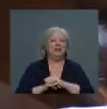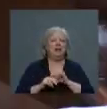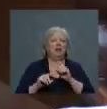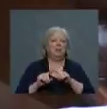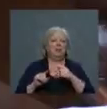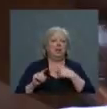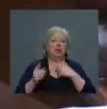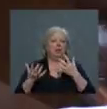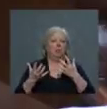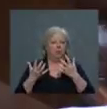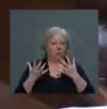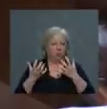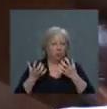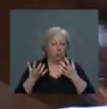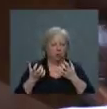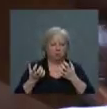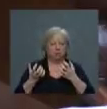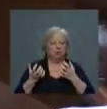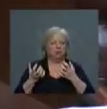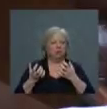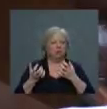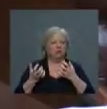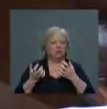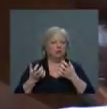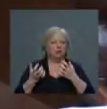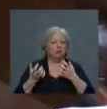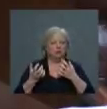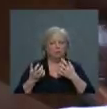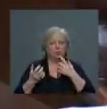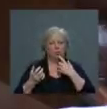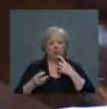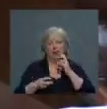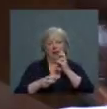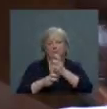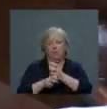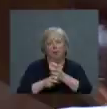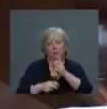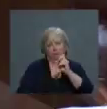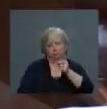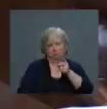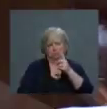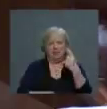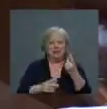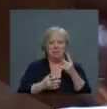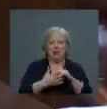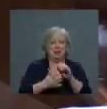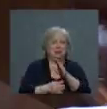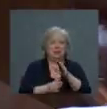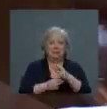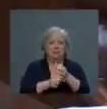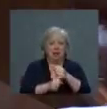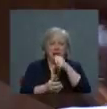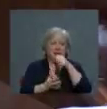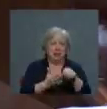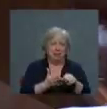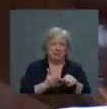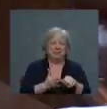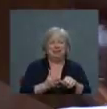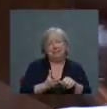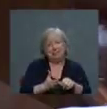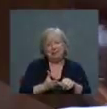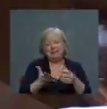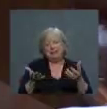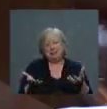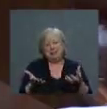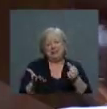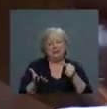I want to, it is hard to impugn someone that did not have a letter stating that they should be there,